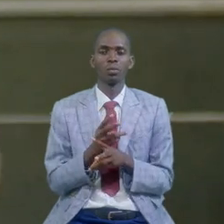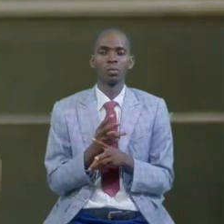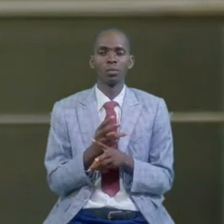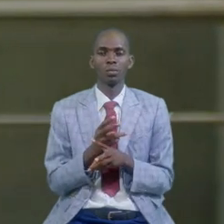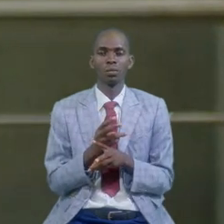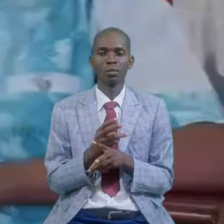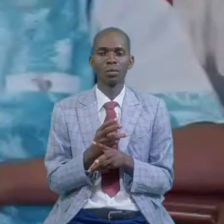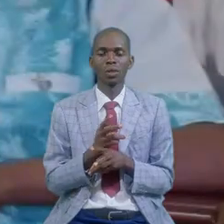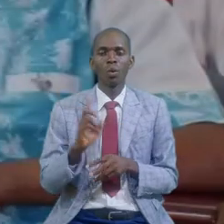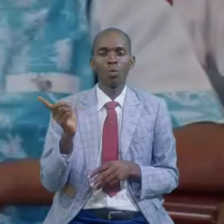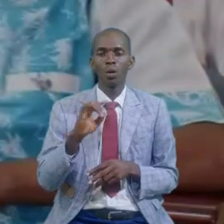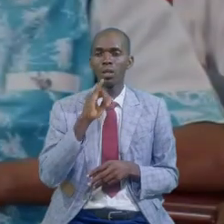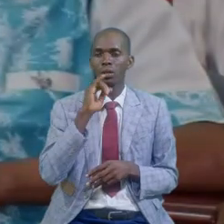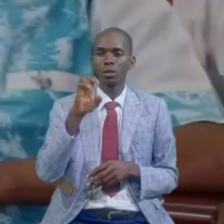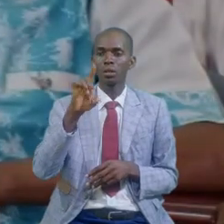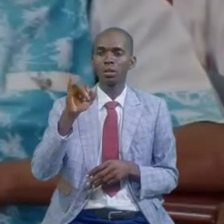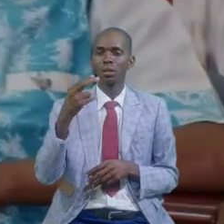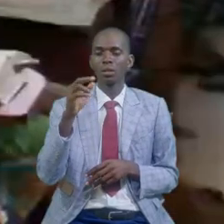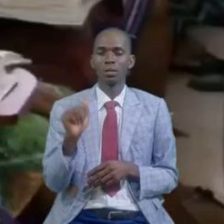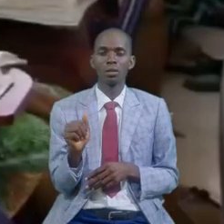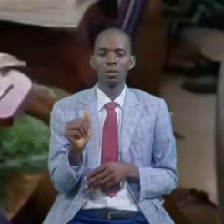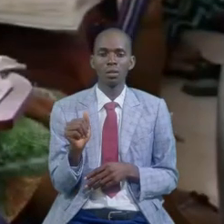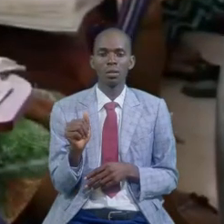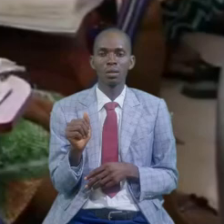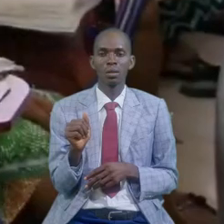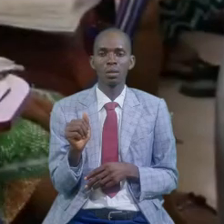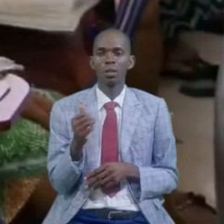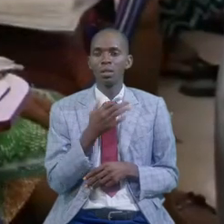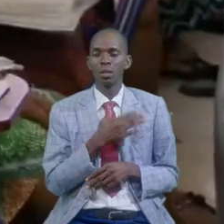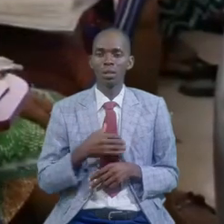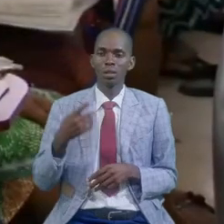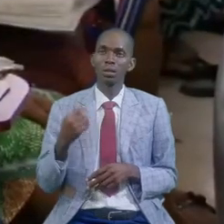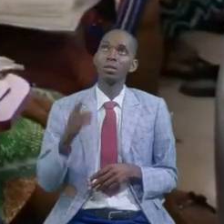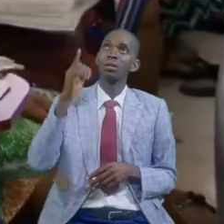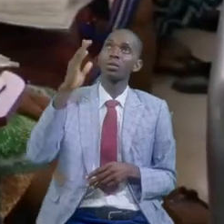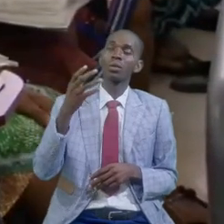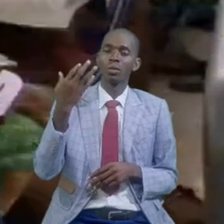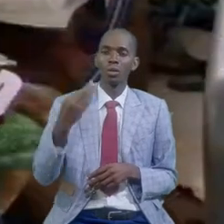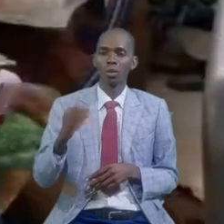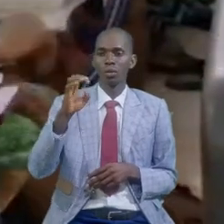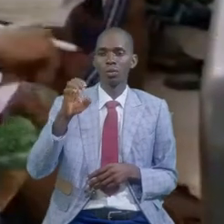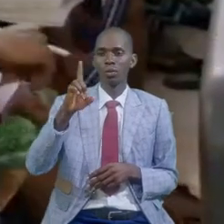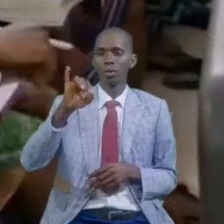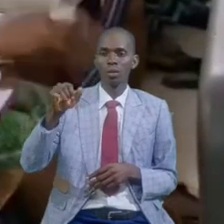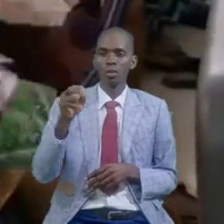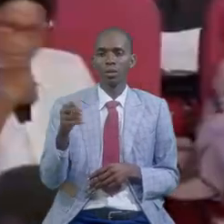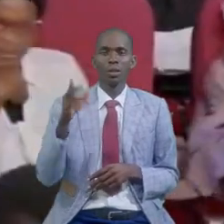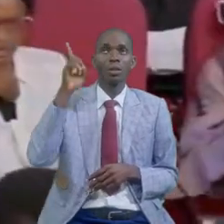where is Elisha and the God of Elijah? He will be with